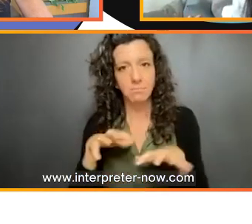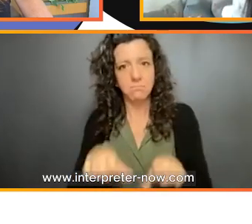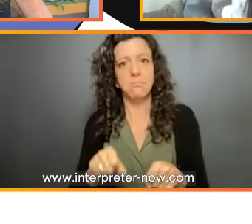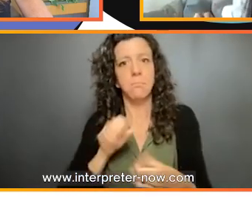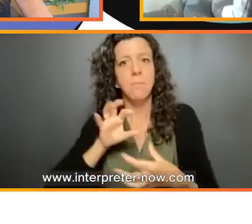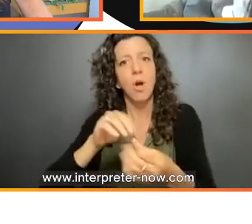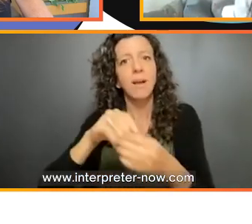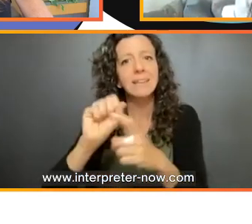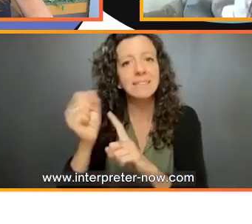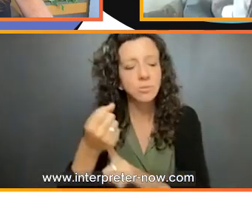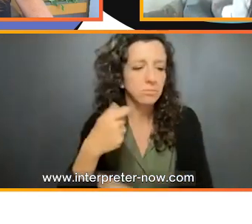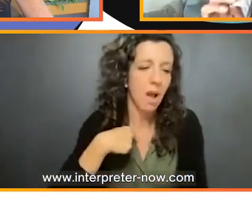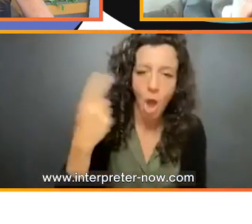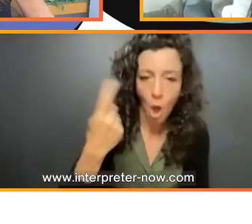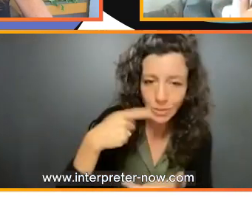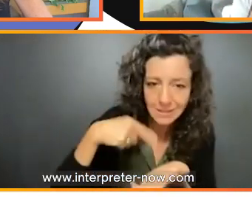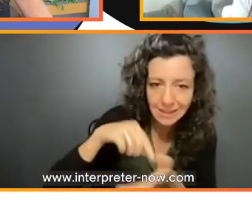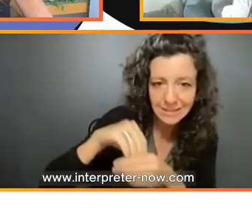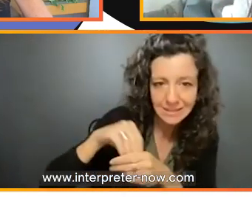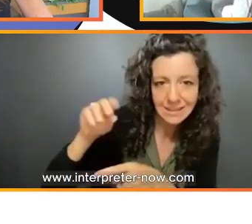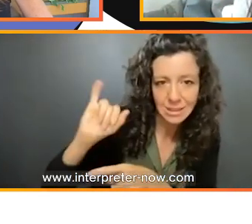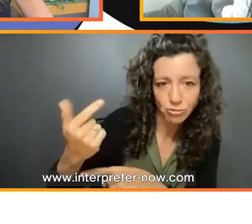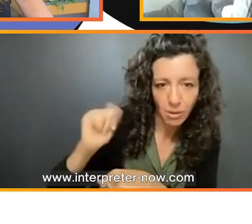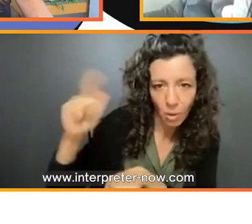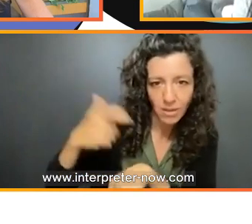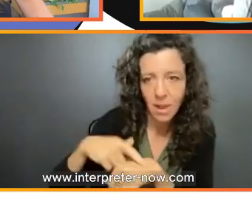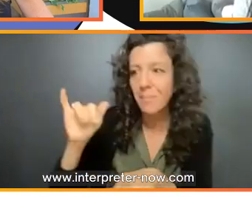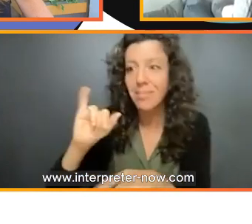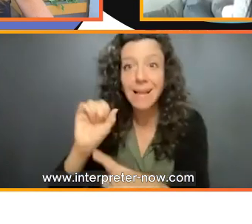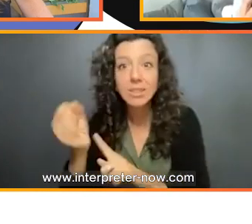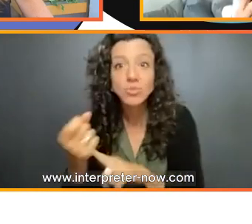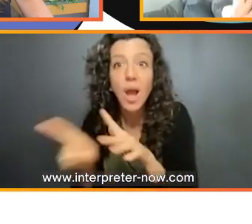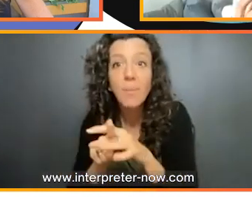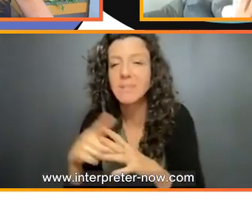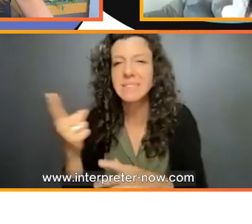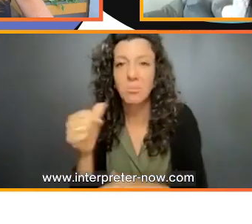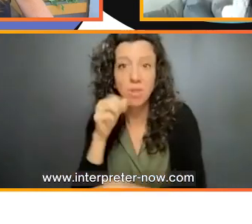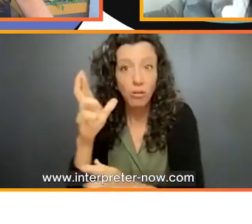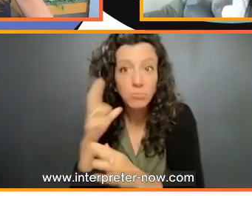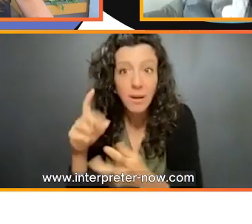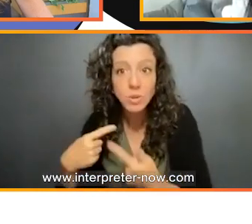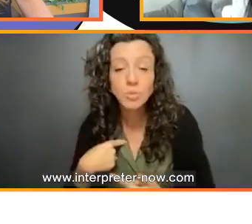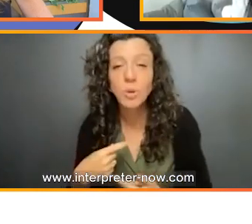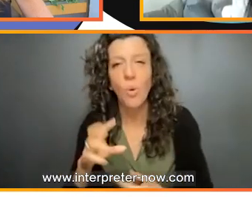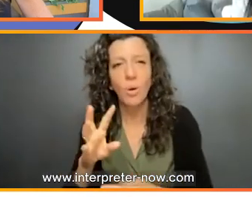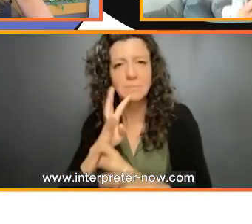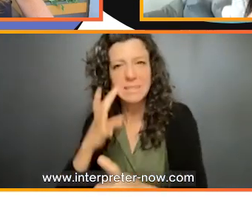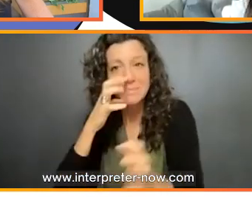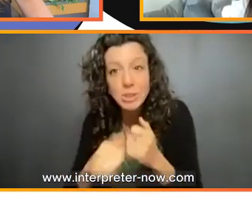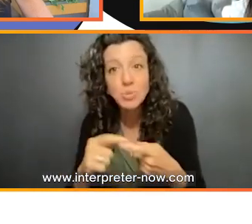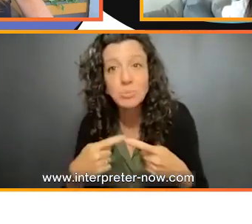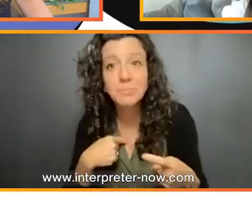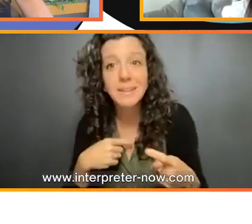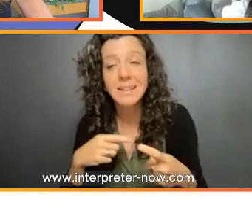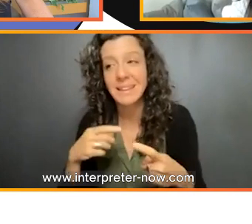No, you don't. But also, we're talking about empathy and allyship. It's like, because I'm more regulated, I'm